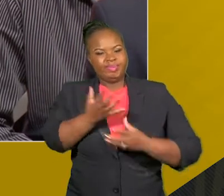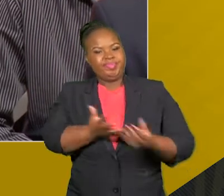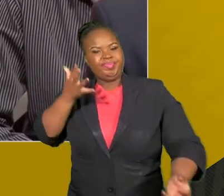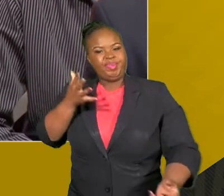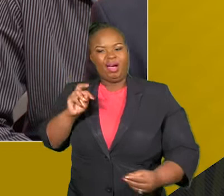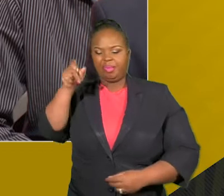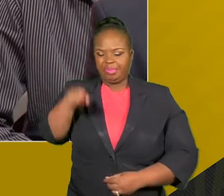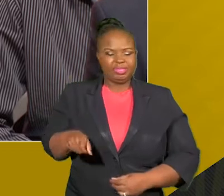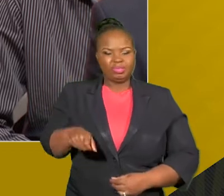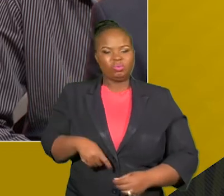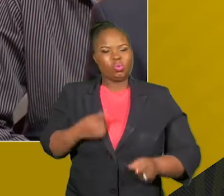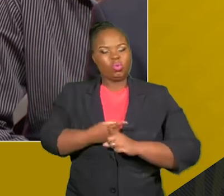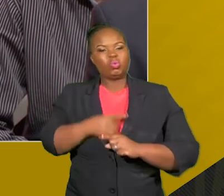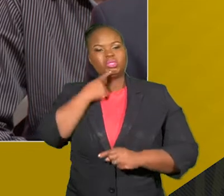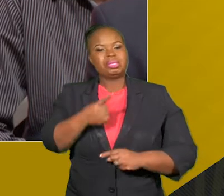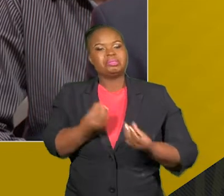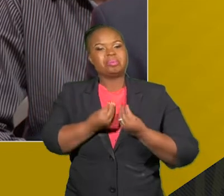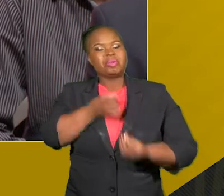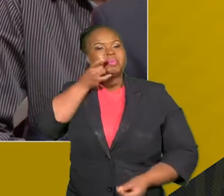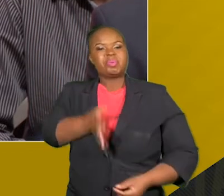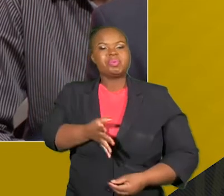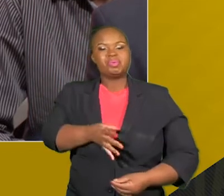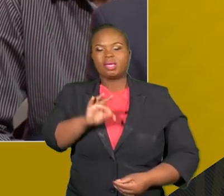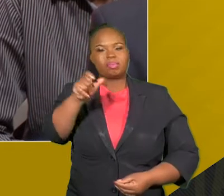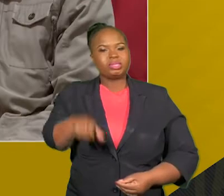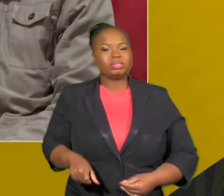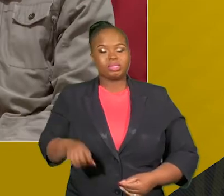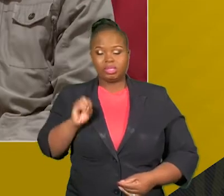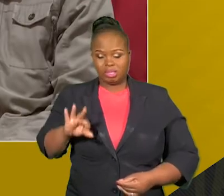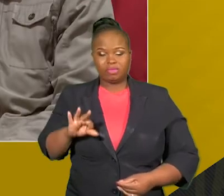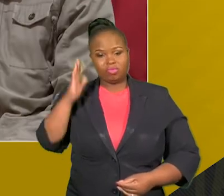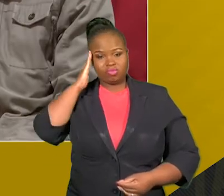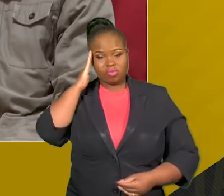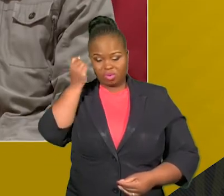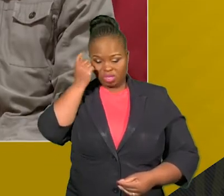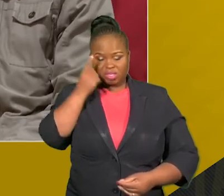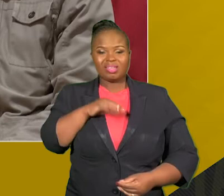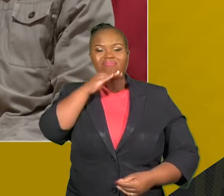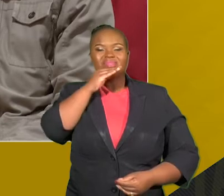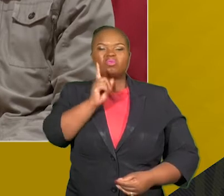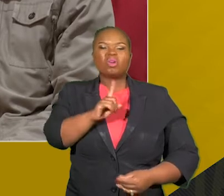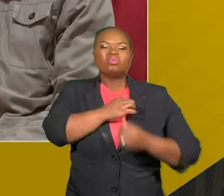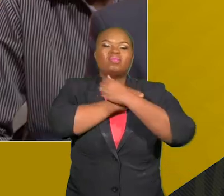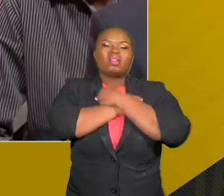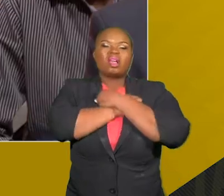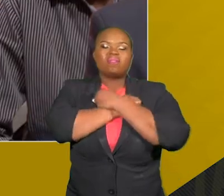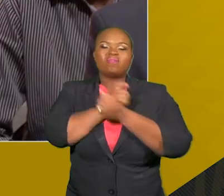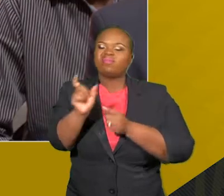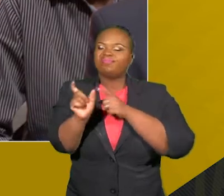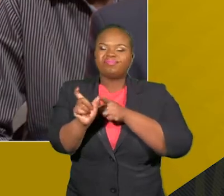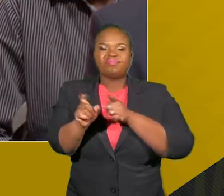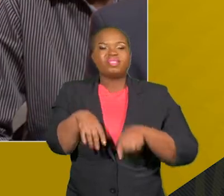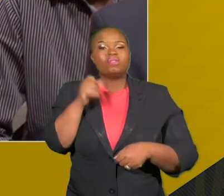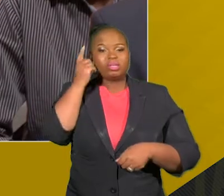any person. You will not say anything unbecoming to any person. Reloro indeed o kushisha gore lerato ke eng. Ga o sene kushisha gore lerato ke